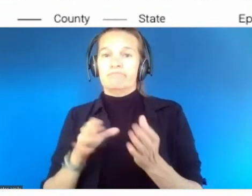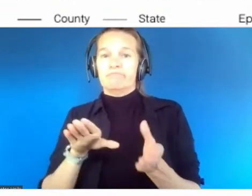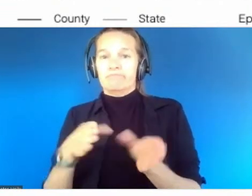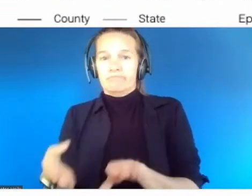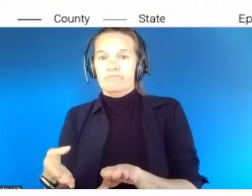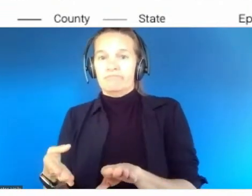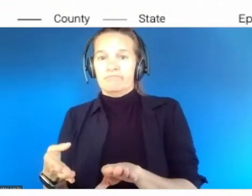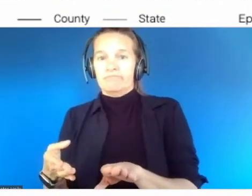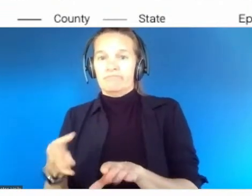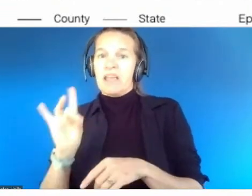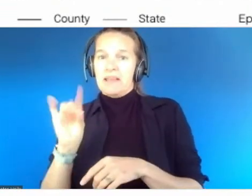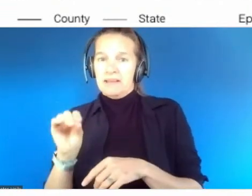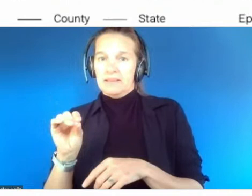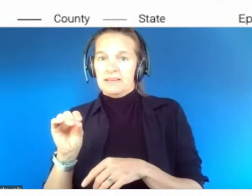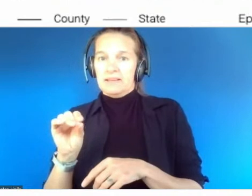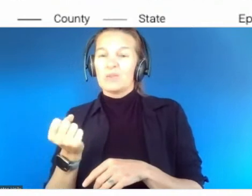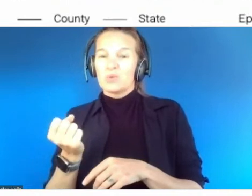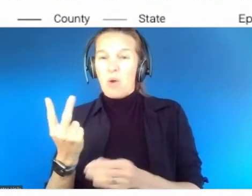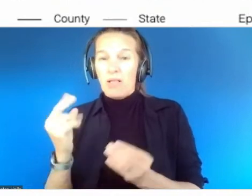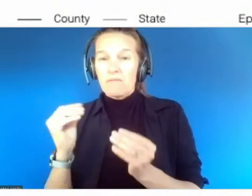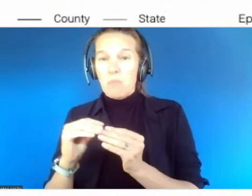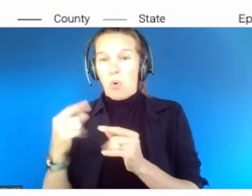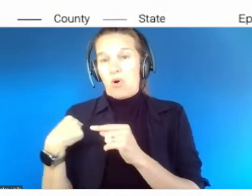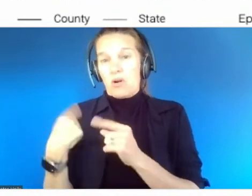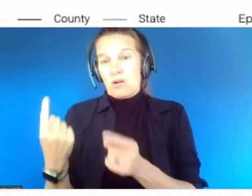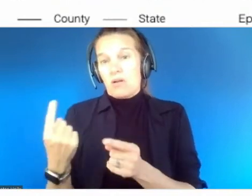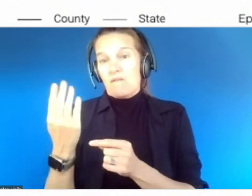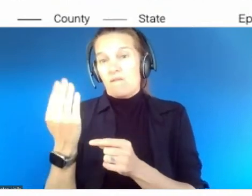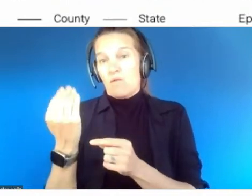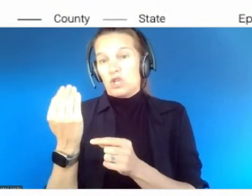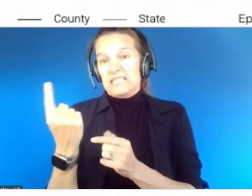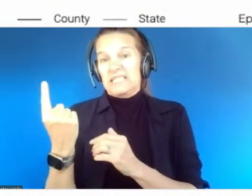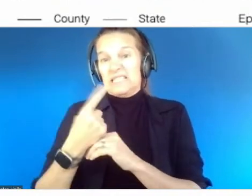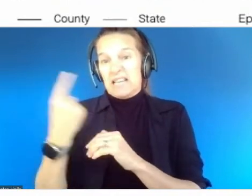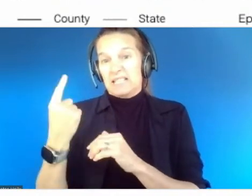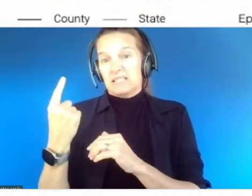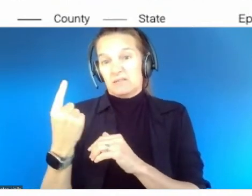COVID. That is 12 more in the last 14 days.